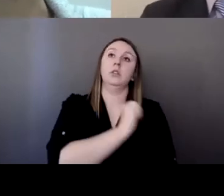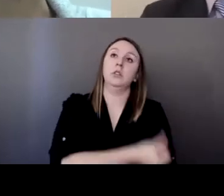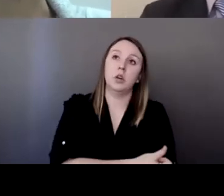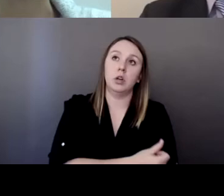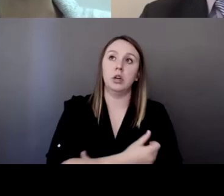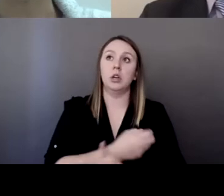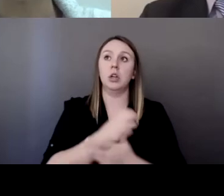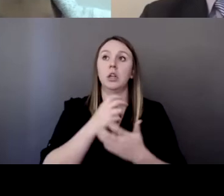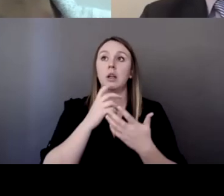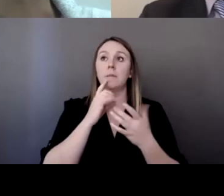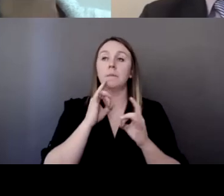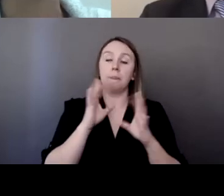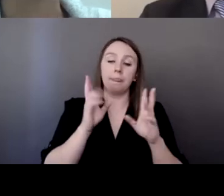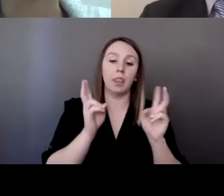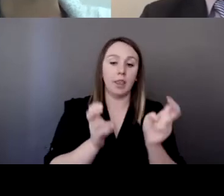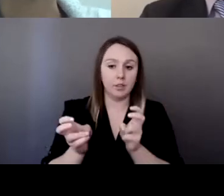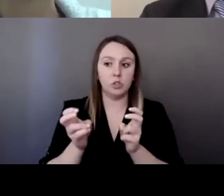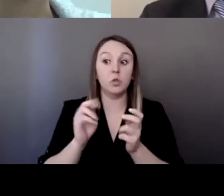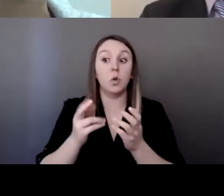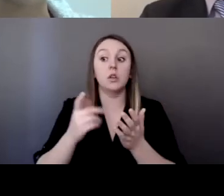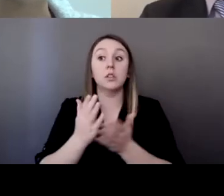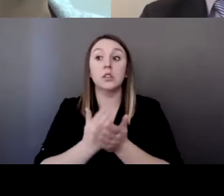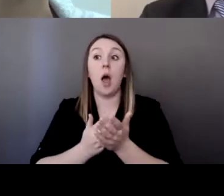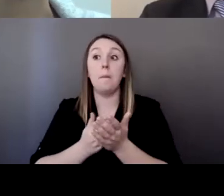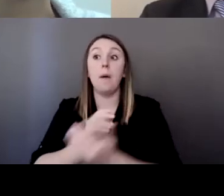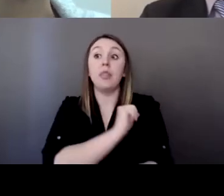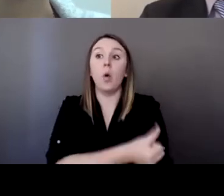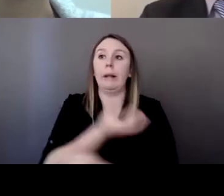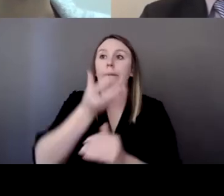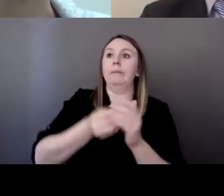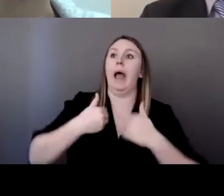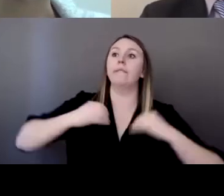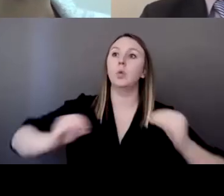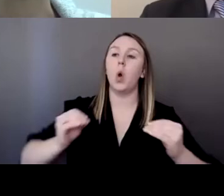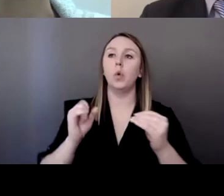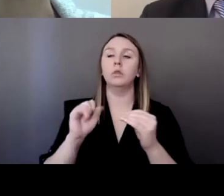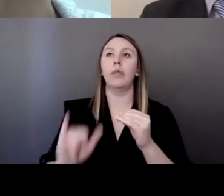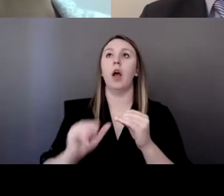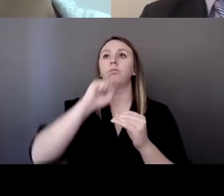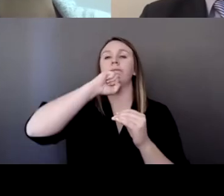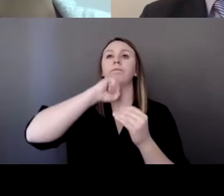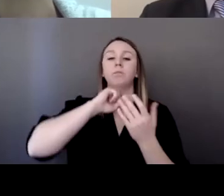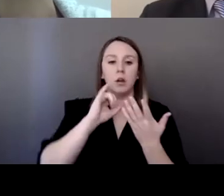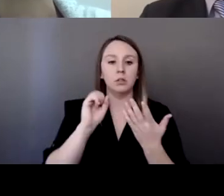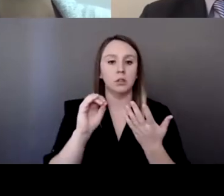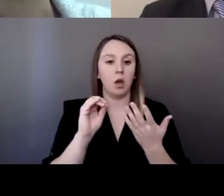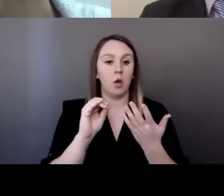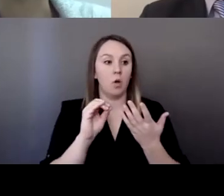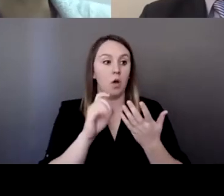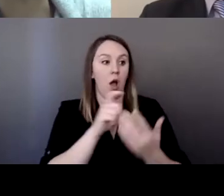lack thereof. So some of the issues are leading up to basically our officers having determined if they can